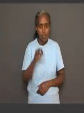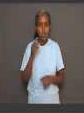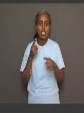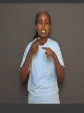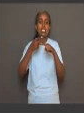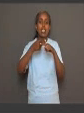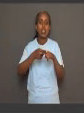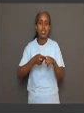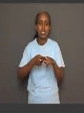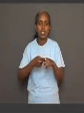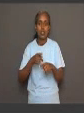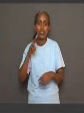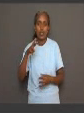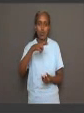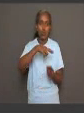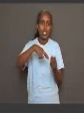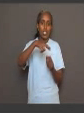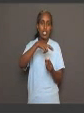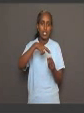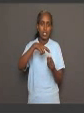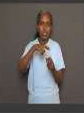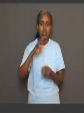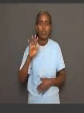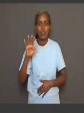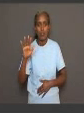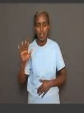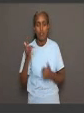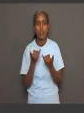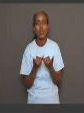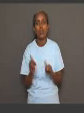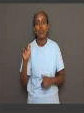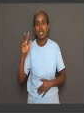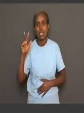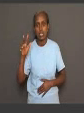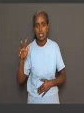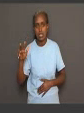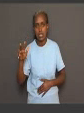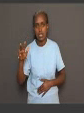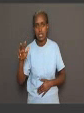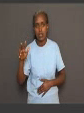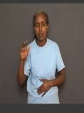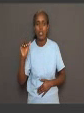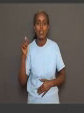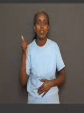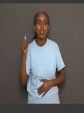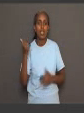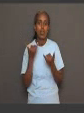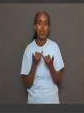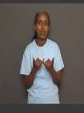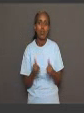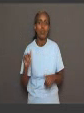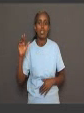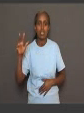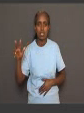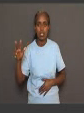intersection of the two regions at 5 over 3 by 10 over